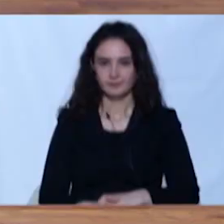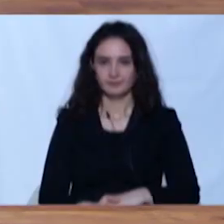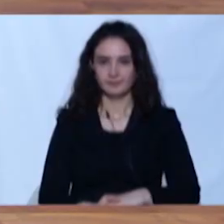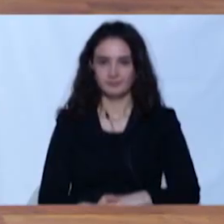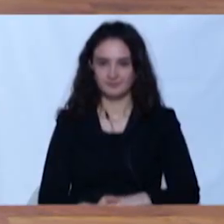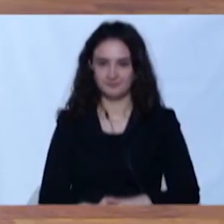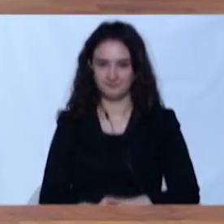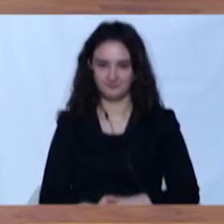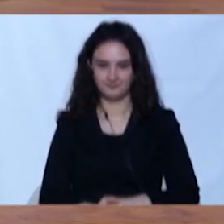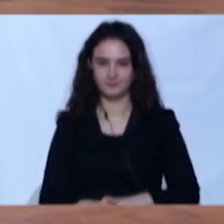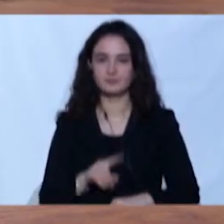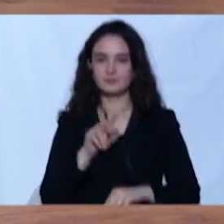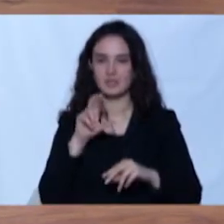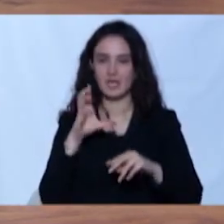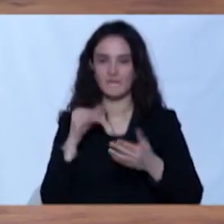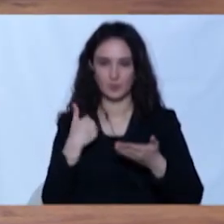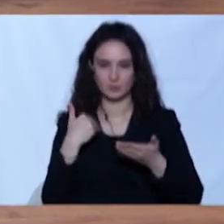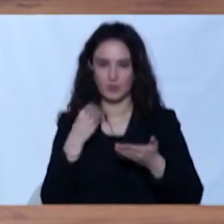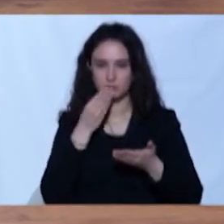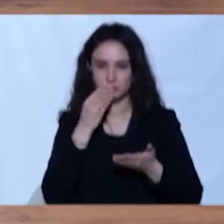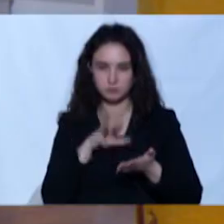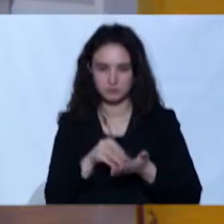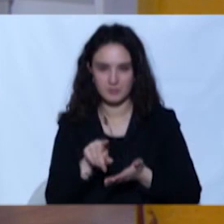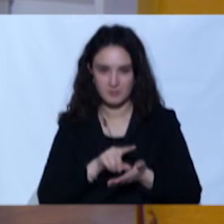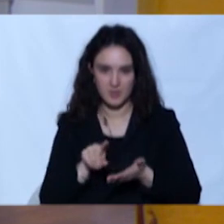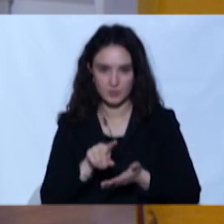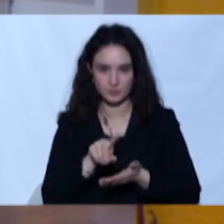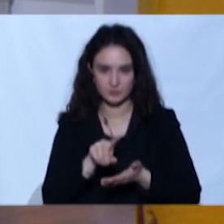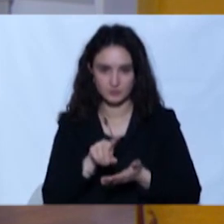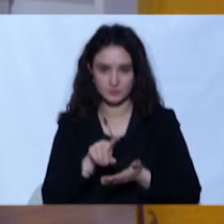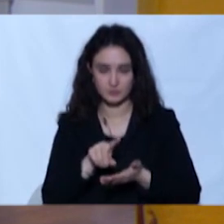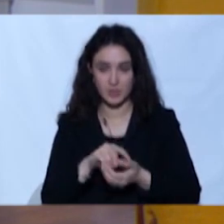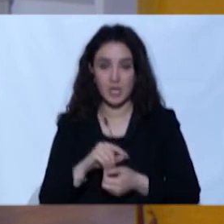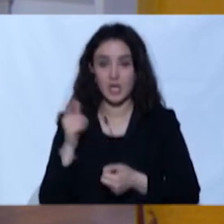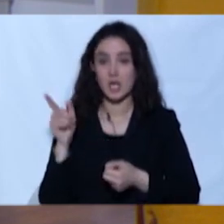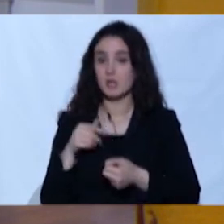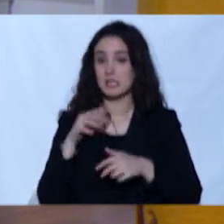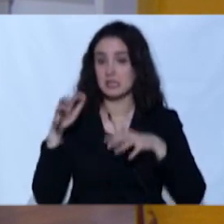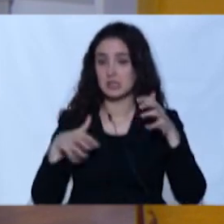"The gruffalo wants to eat the mouse." The gruffalo says,